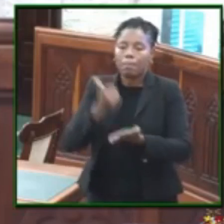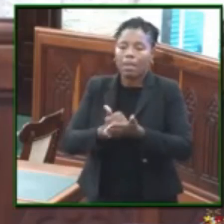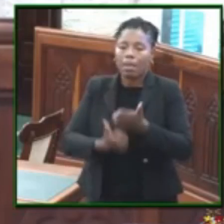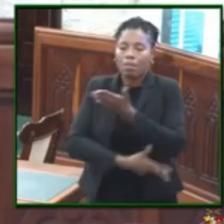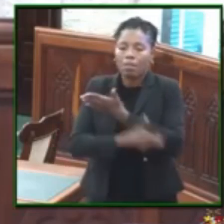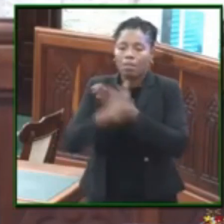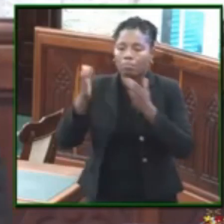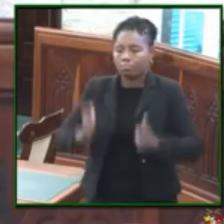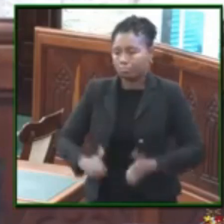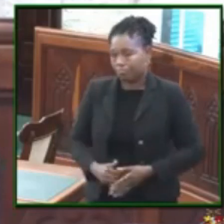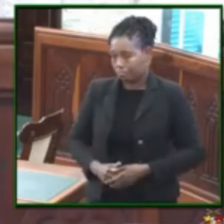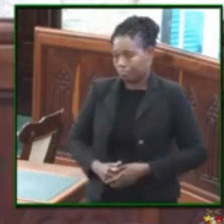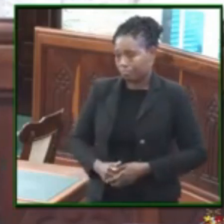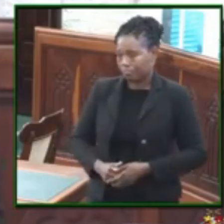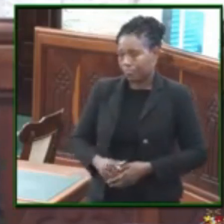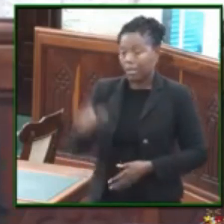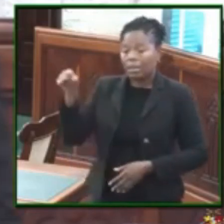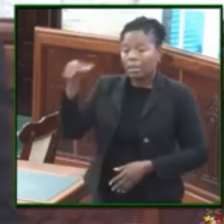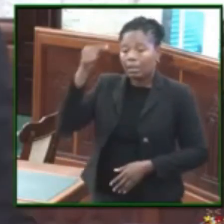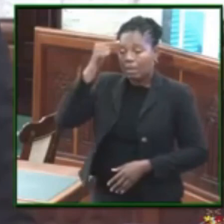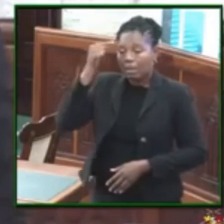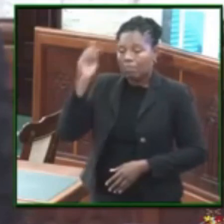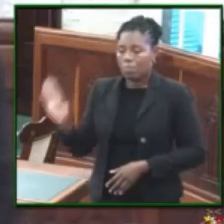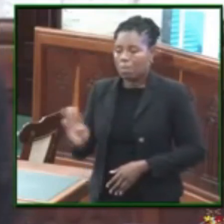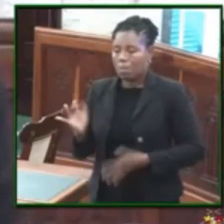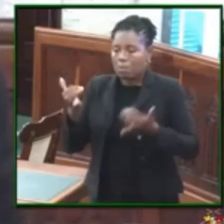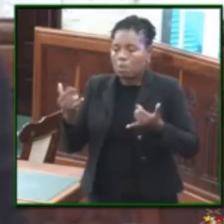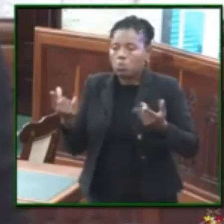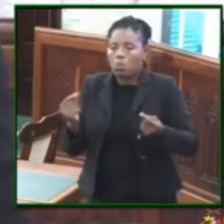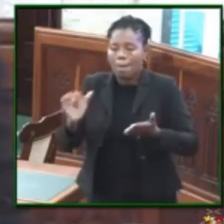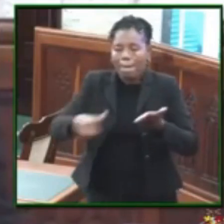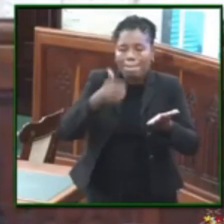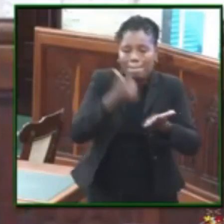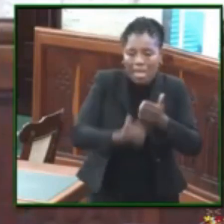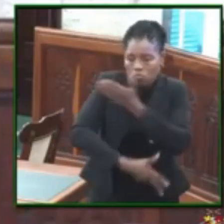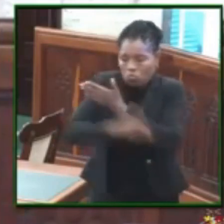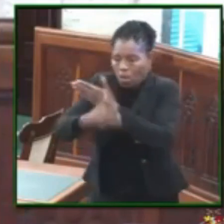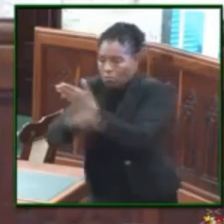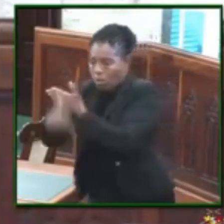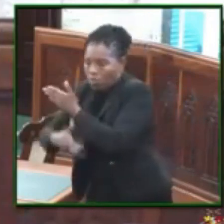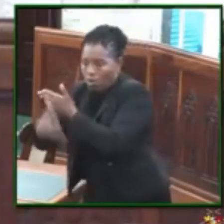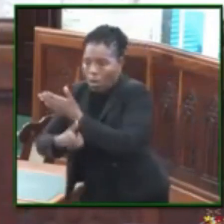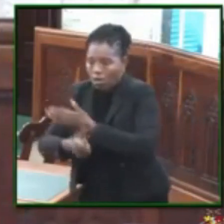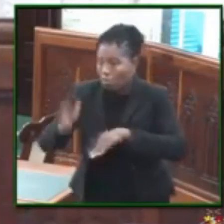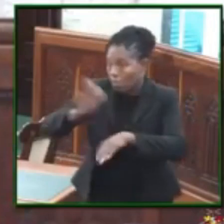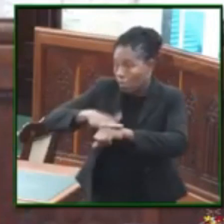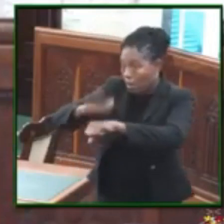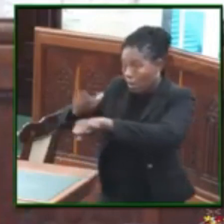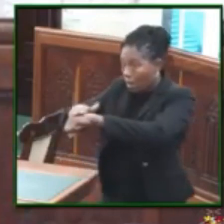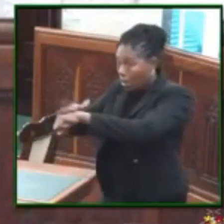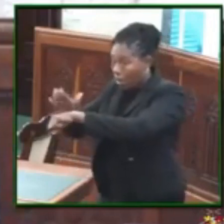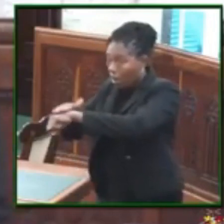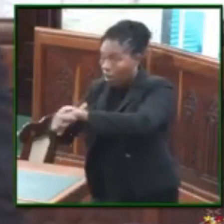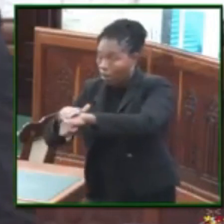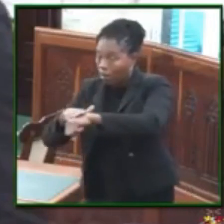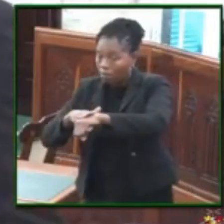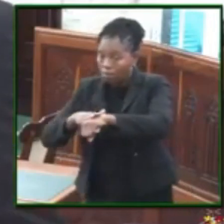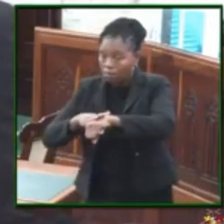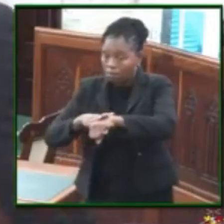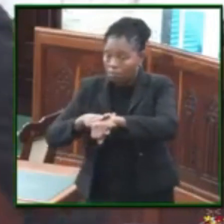The government of Barbados is now robbing banks. Beware! Beware, public!